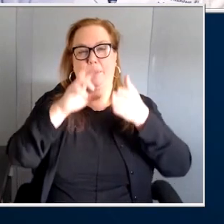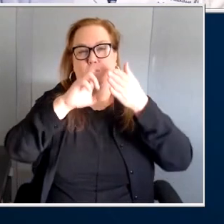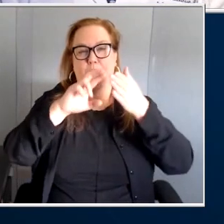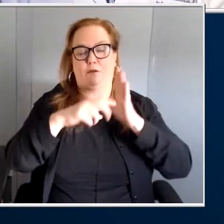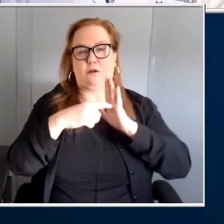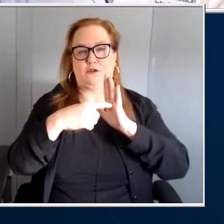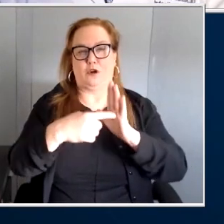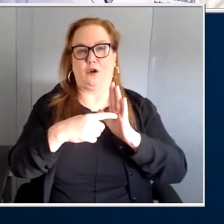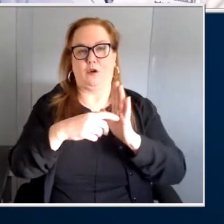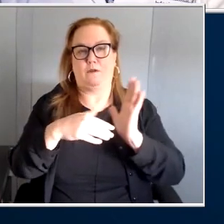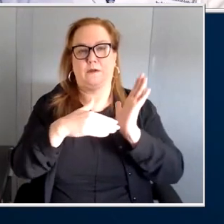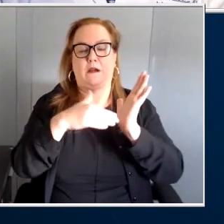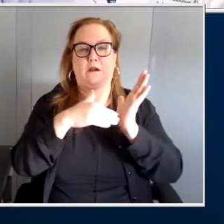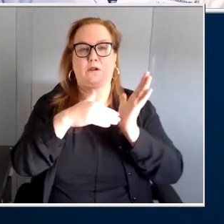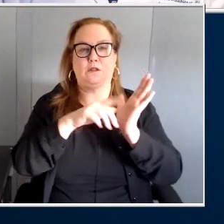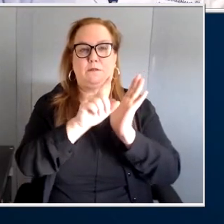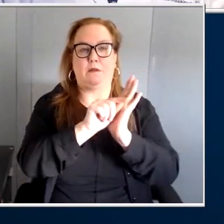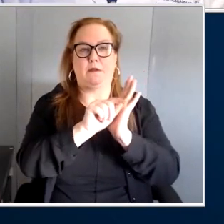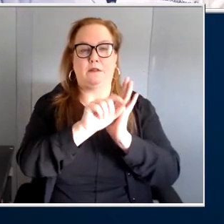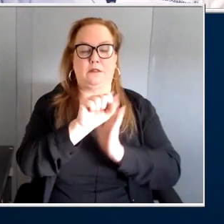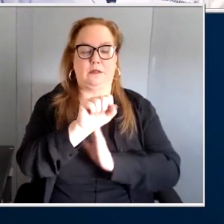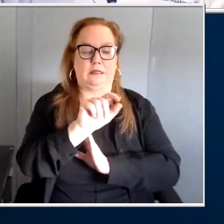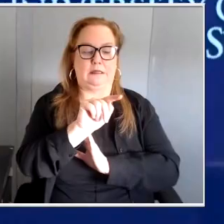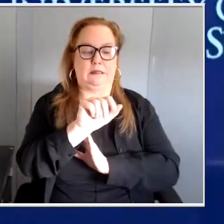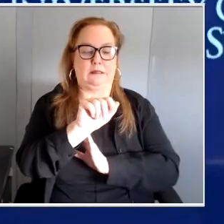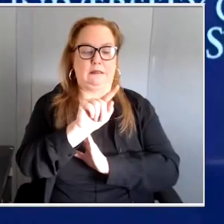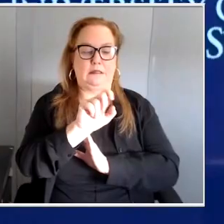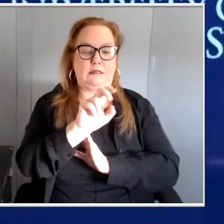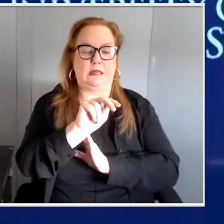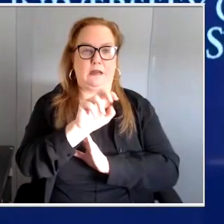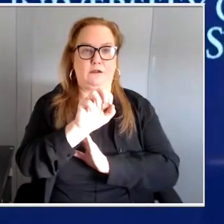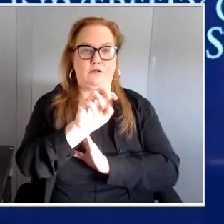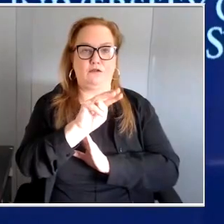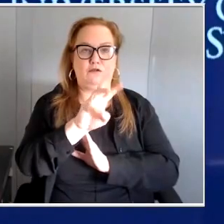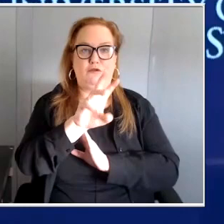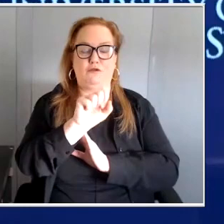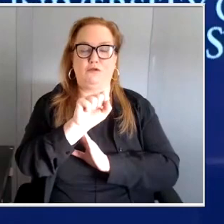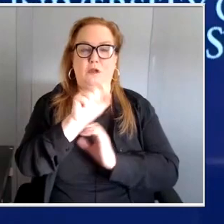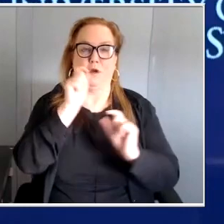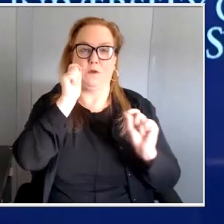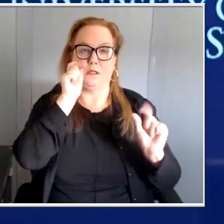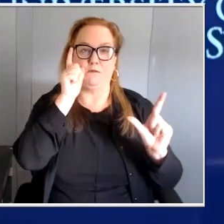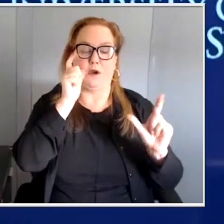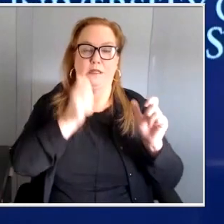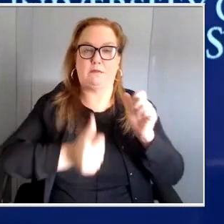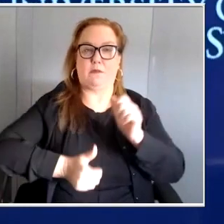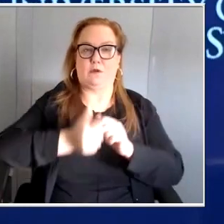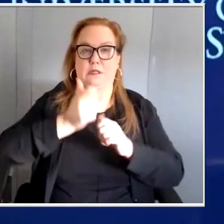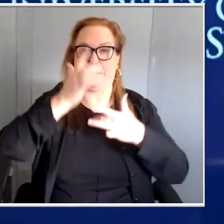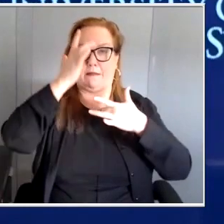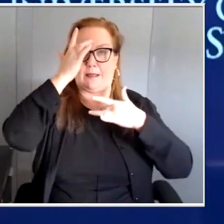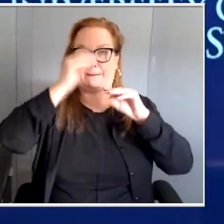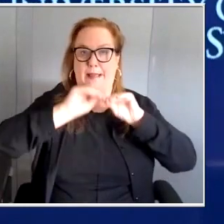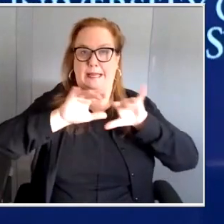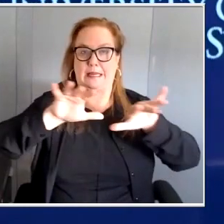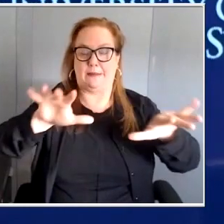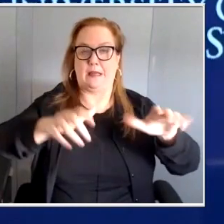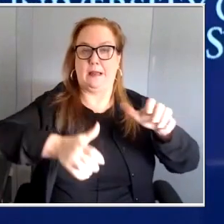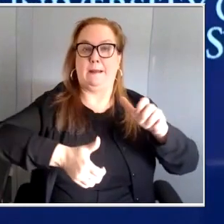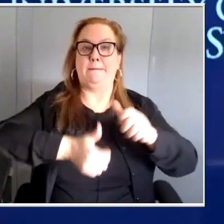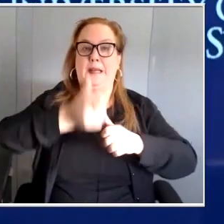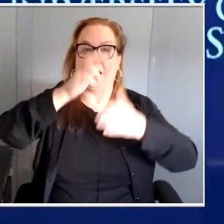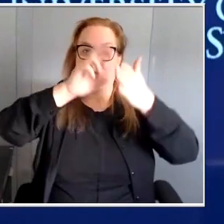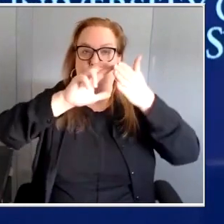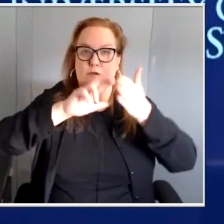of doctors published in Stat News. They asked doctors what surprised them most about this pandemic. Many doctors and research agreed